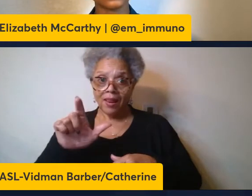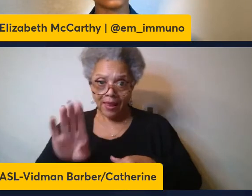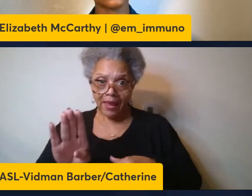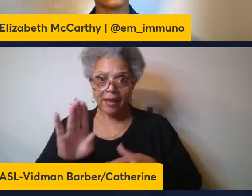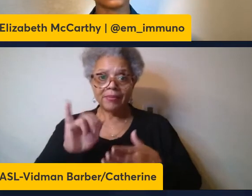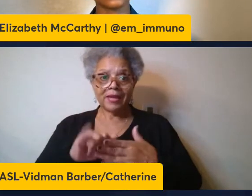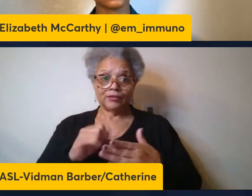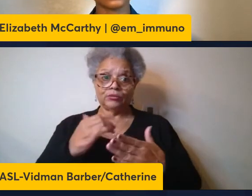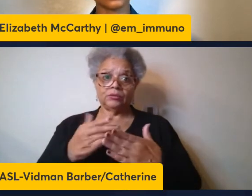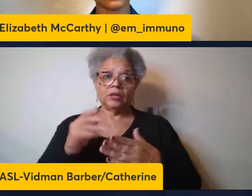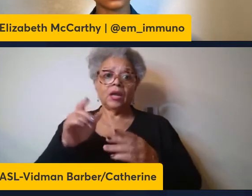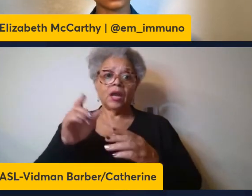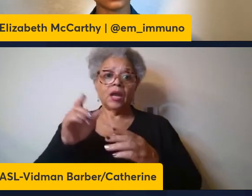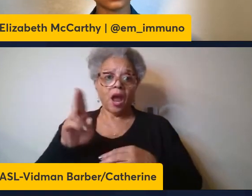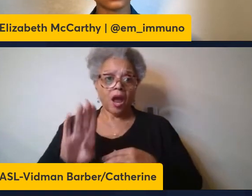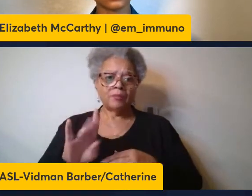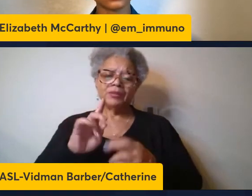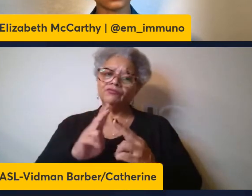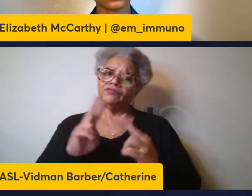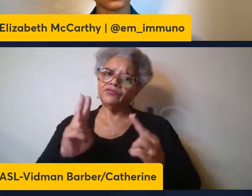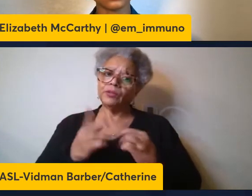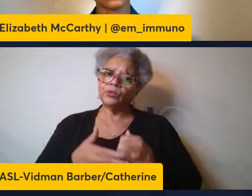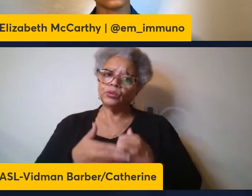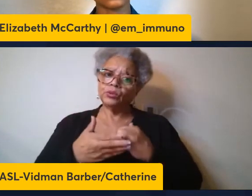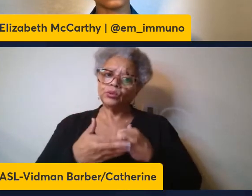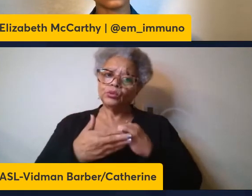is extremely useful to